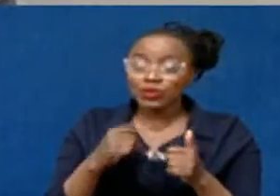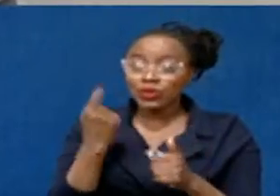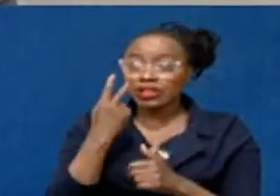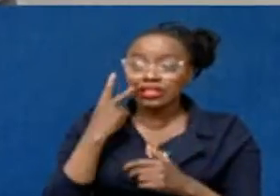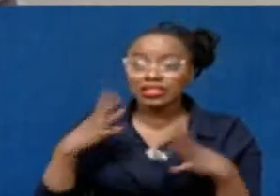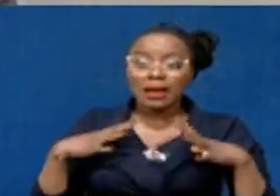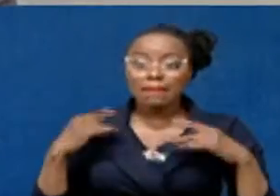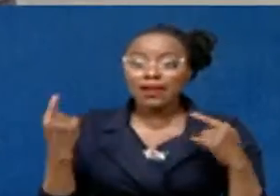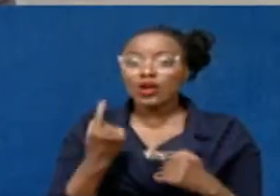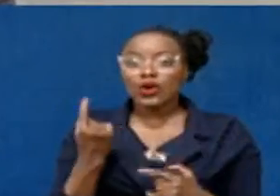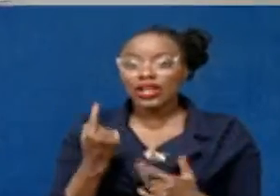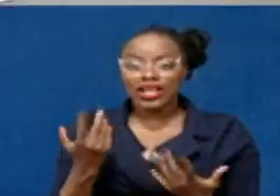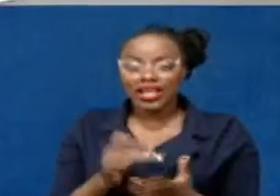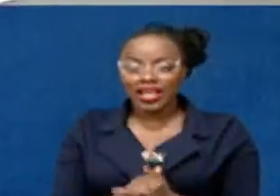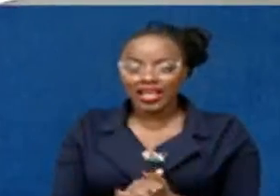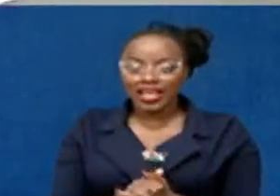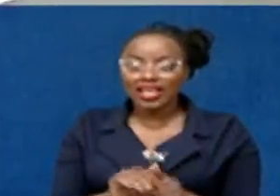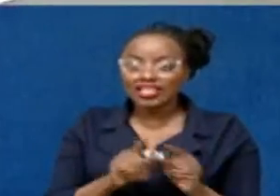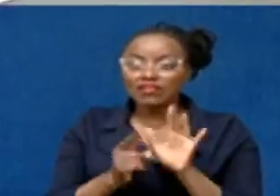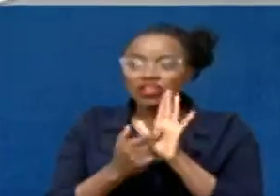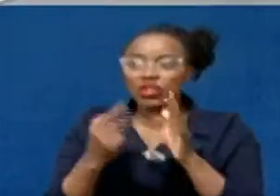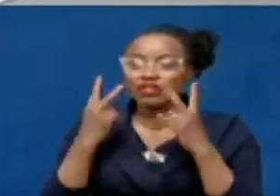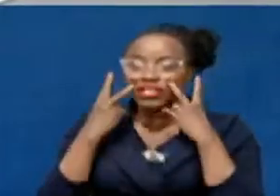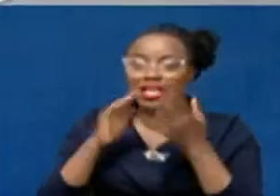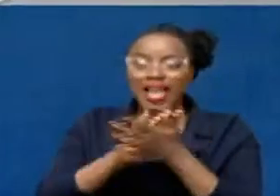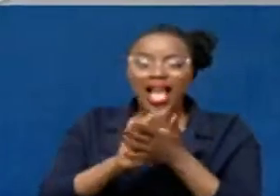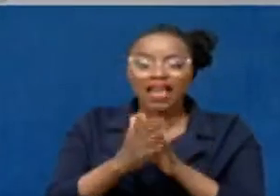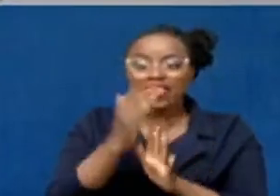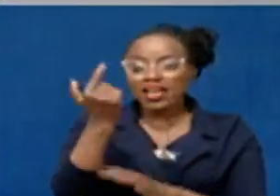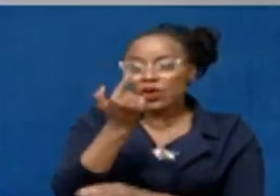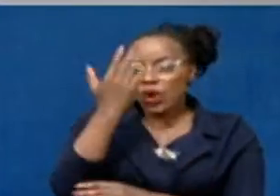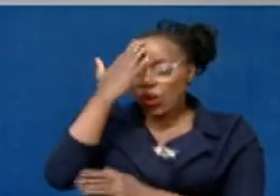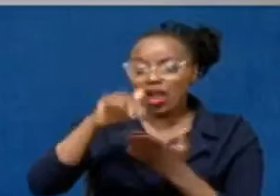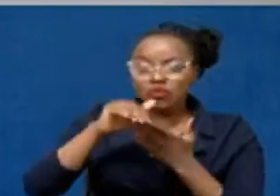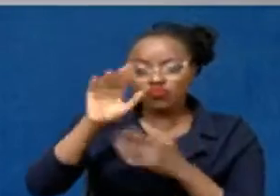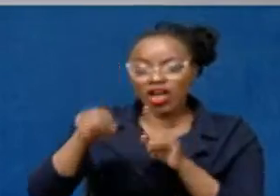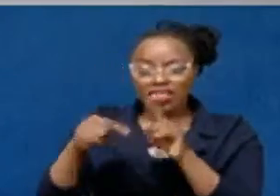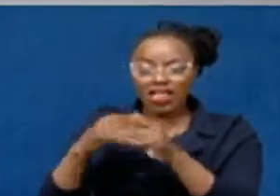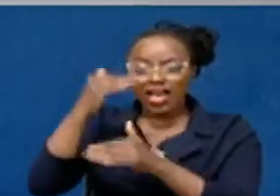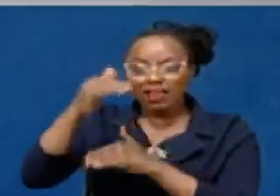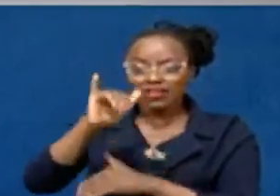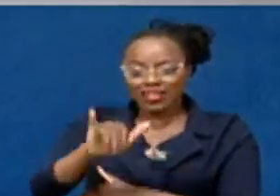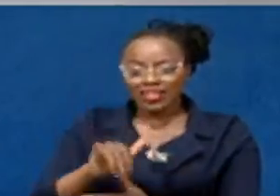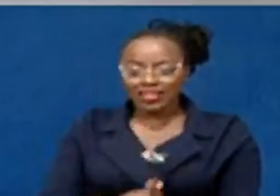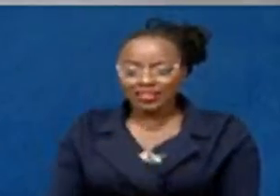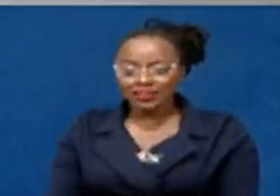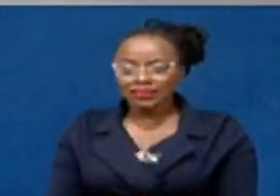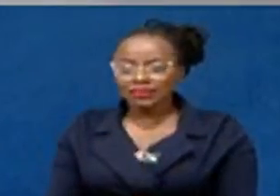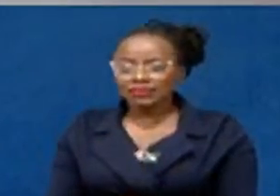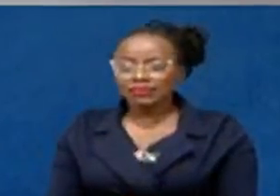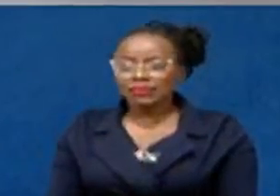is a break. Yeah, and even on the show, we haven't seen anything yet because there's more right after this.